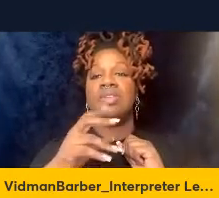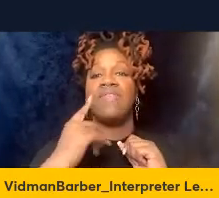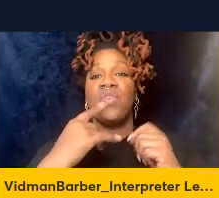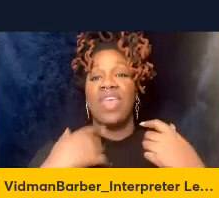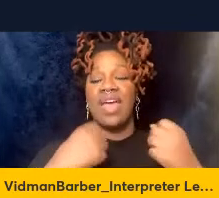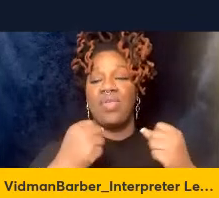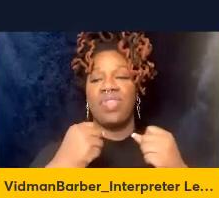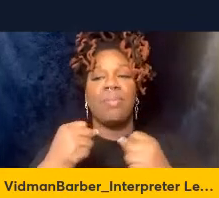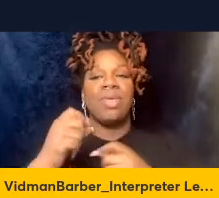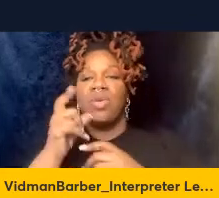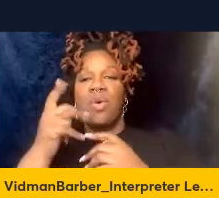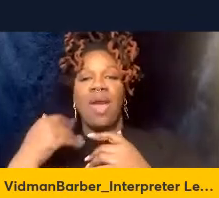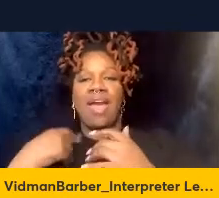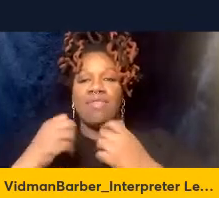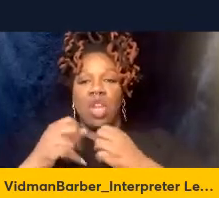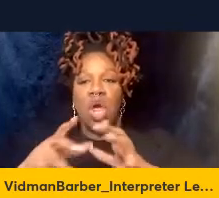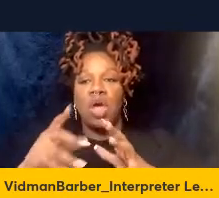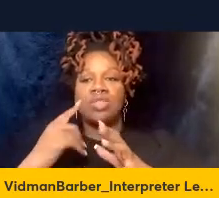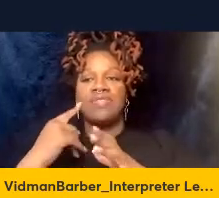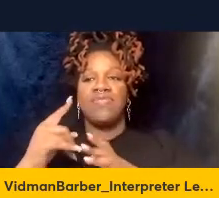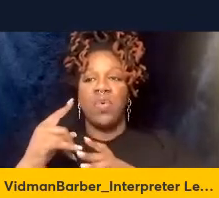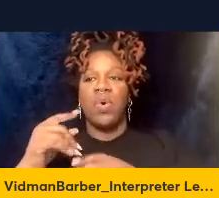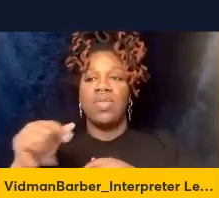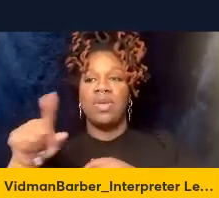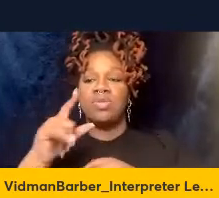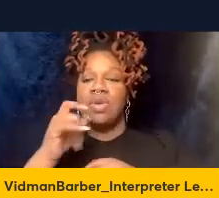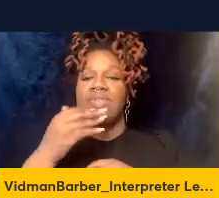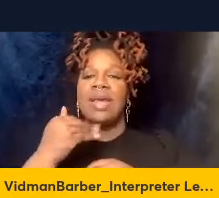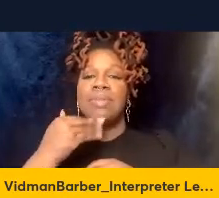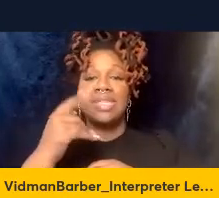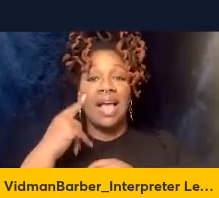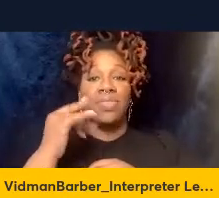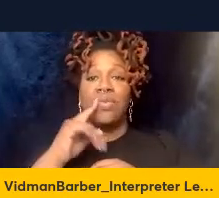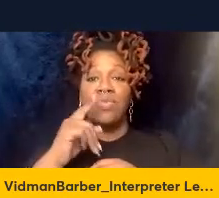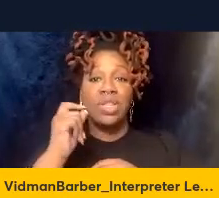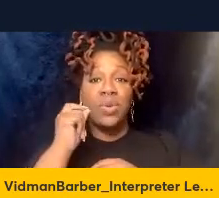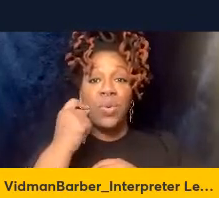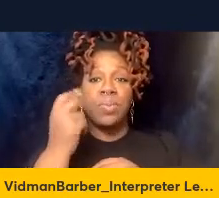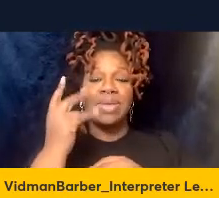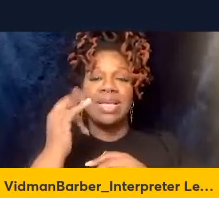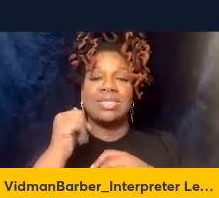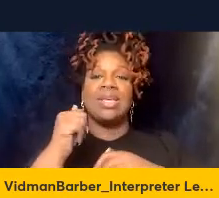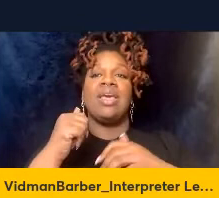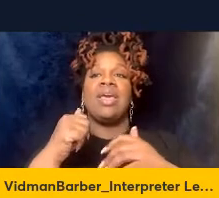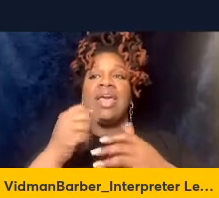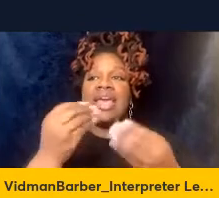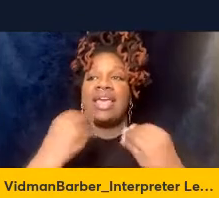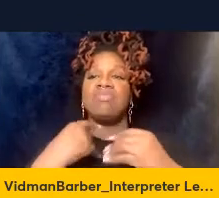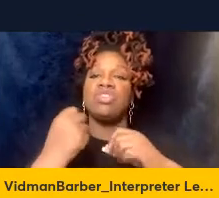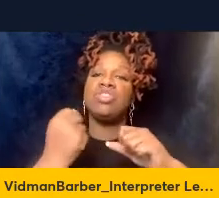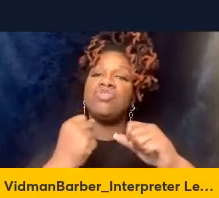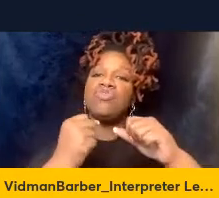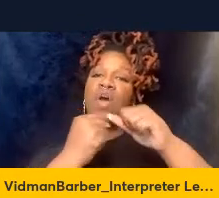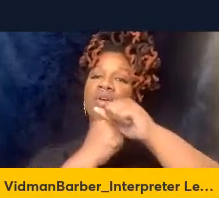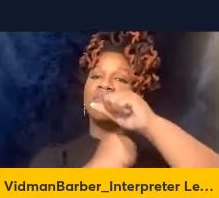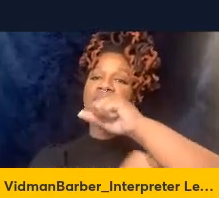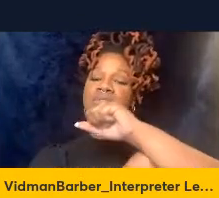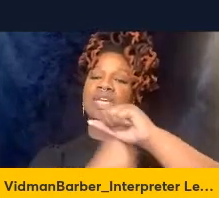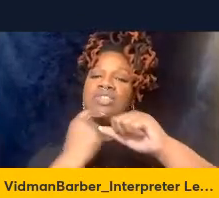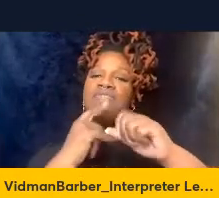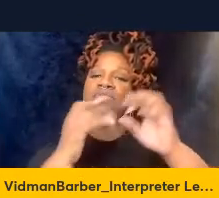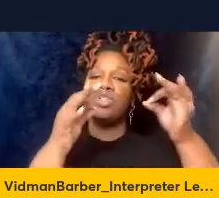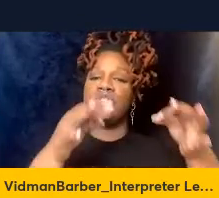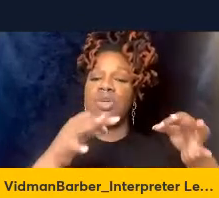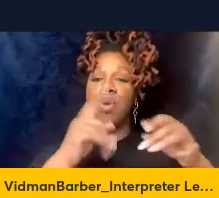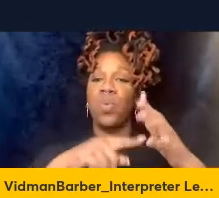course, this flip-flops in IgG. So I thought that was super cool and actually gives us a really strong basis for determining what is the natural antibody